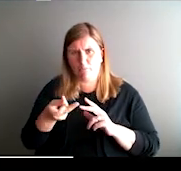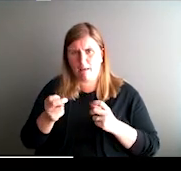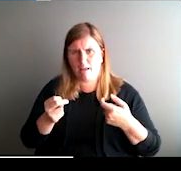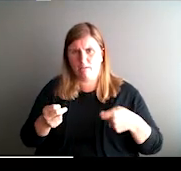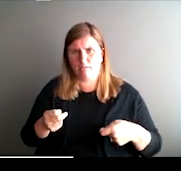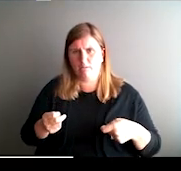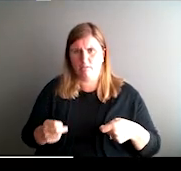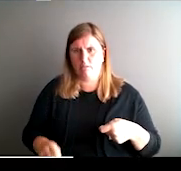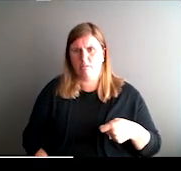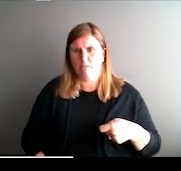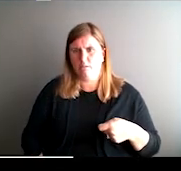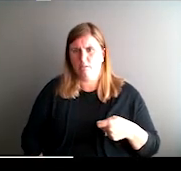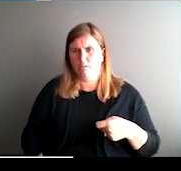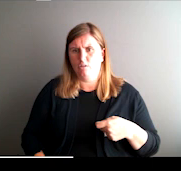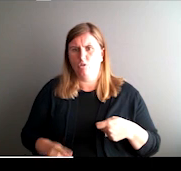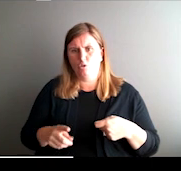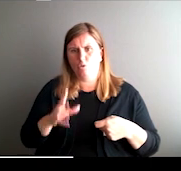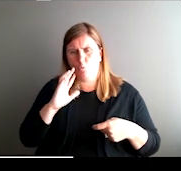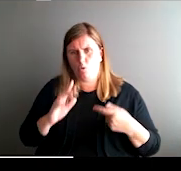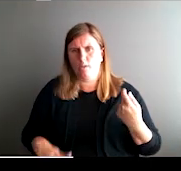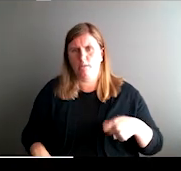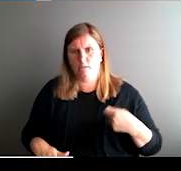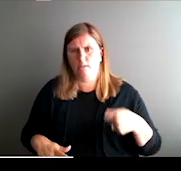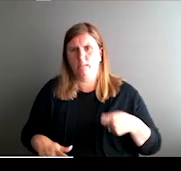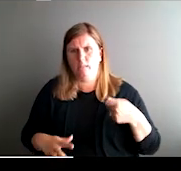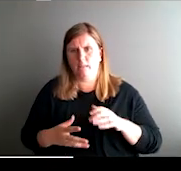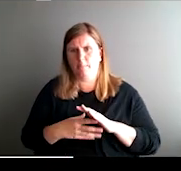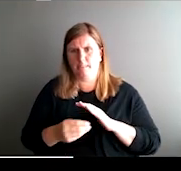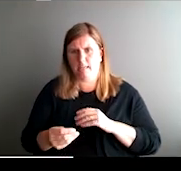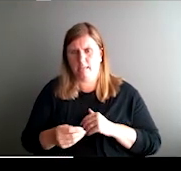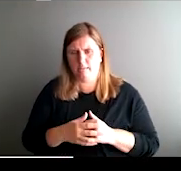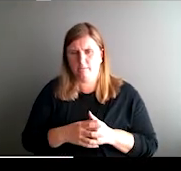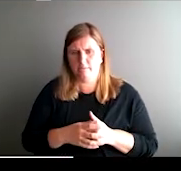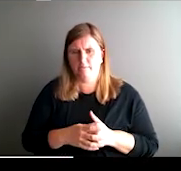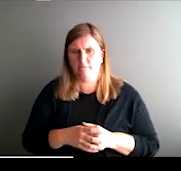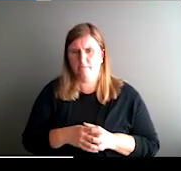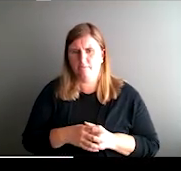your desk that you're going to imitate with.